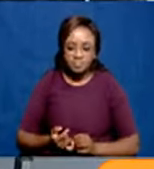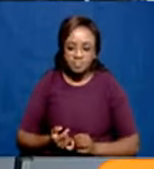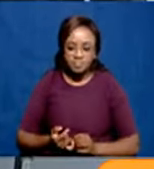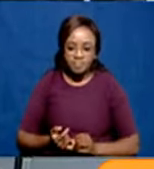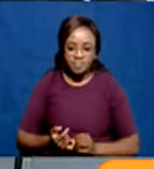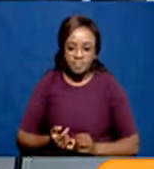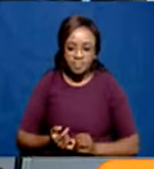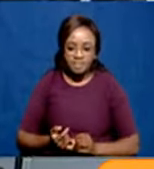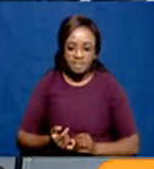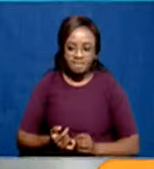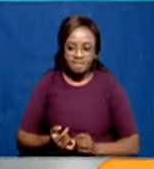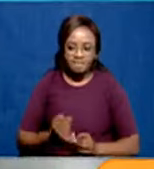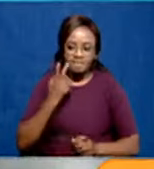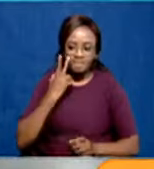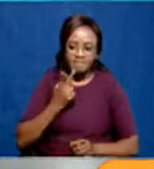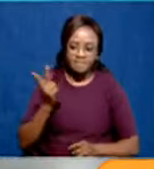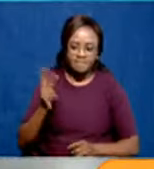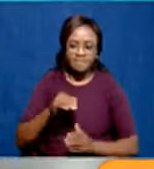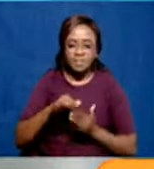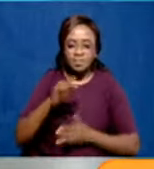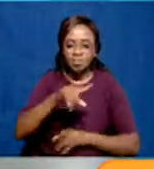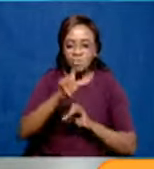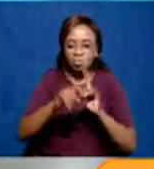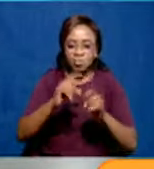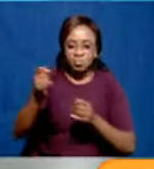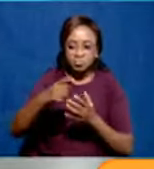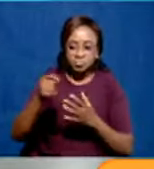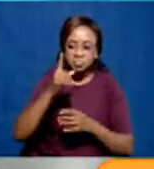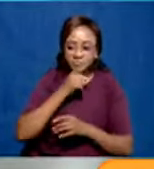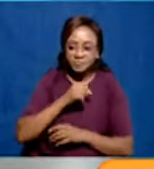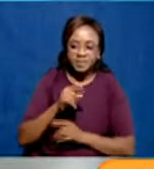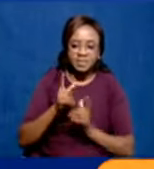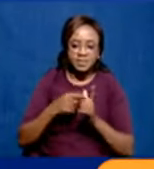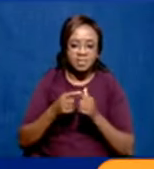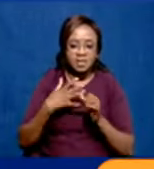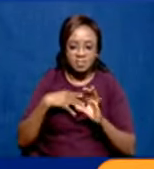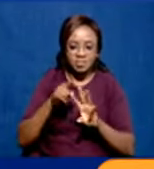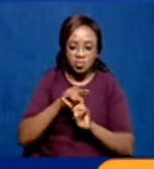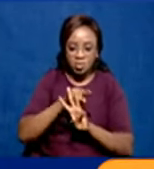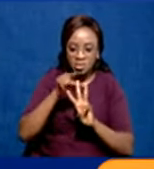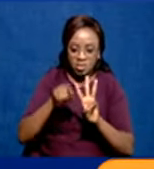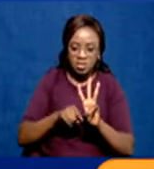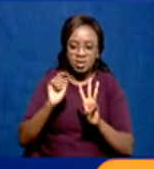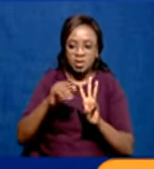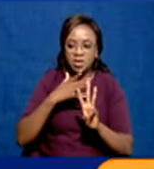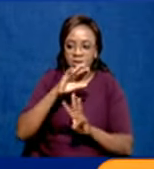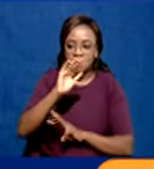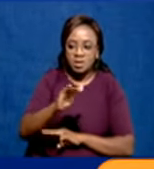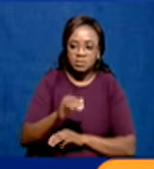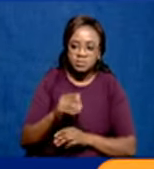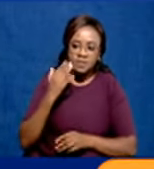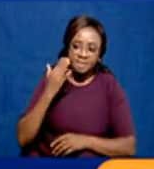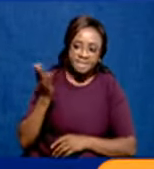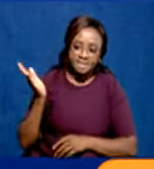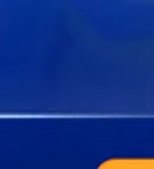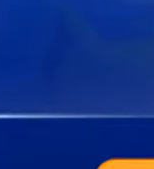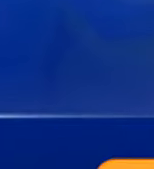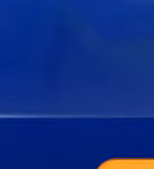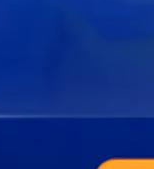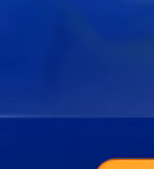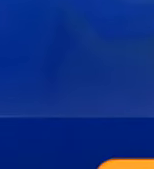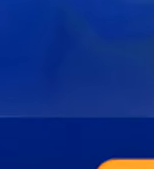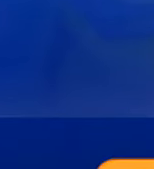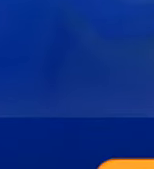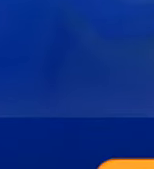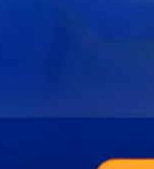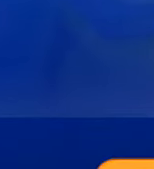still a few more. And then we'll check in the next round of questions from the practitioners who are here with us. And Rowan says, I am Patrick from